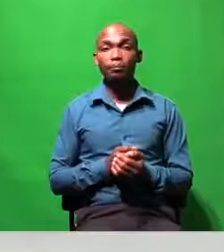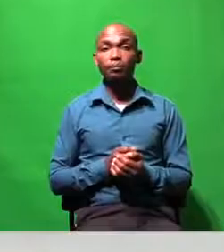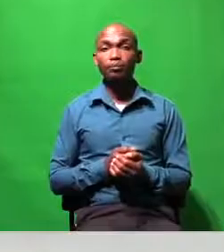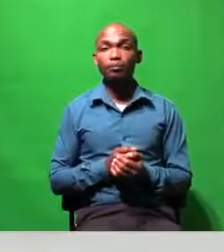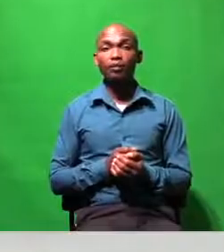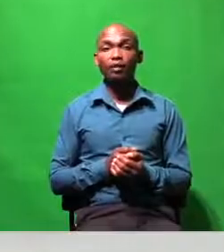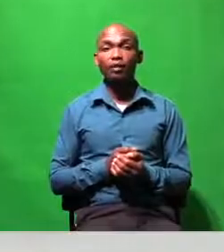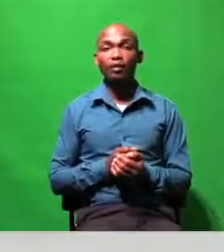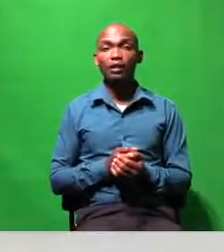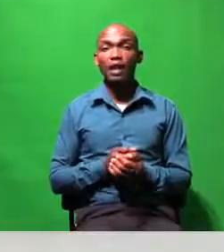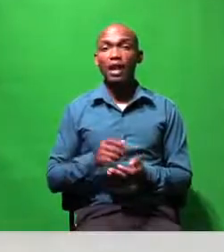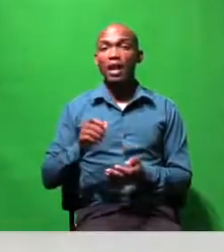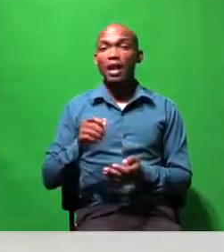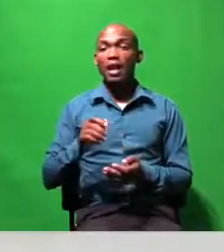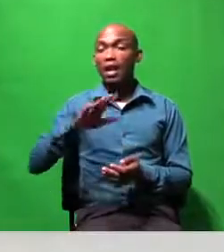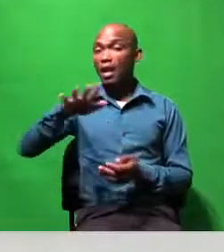is Lake